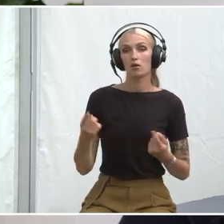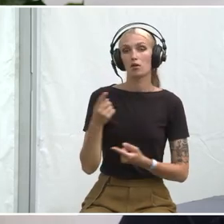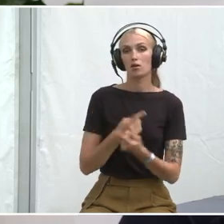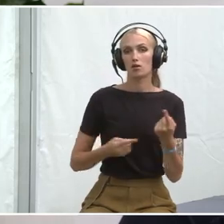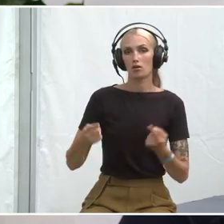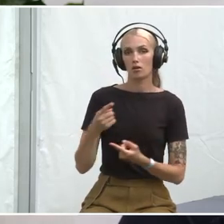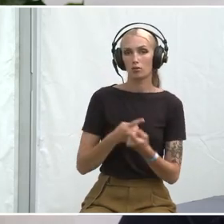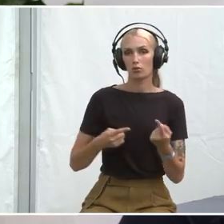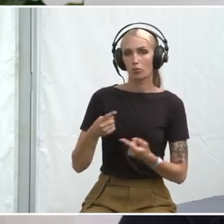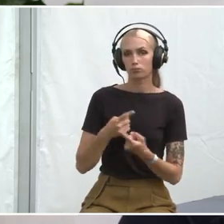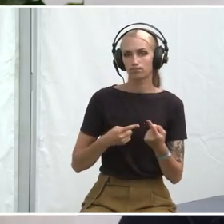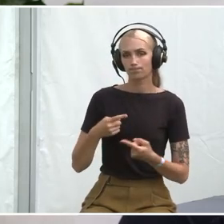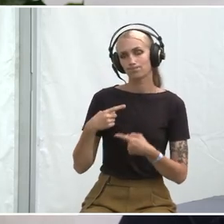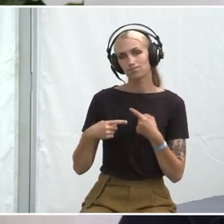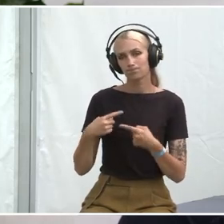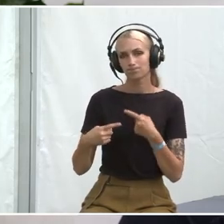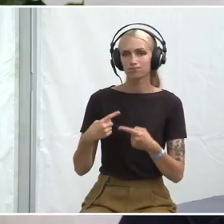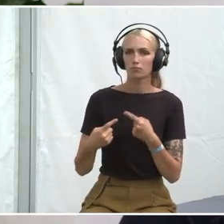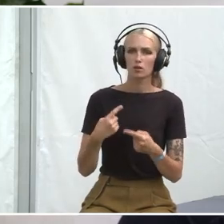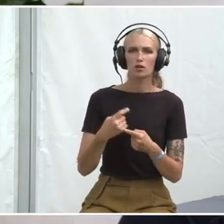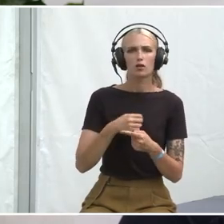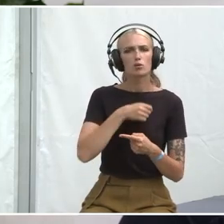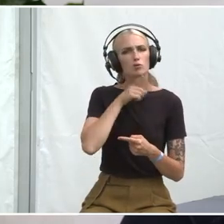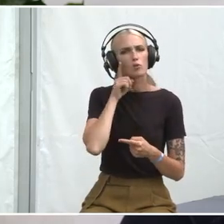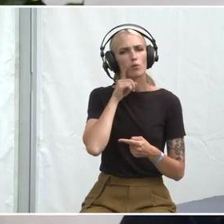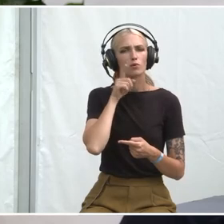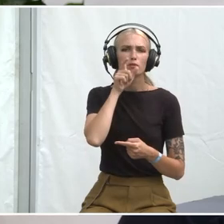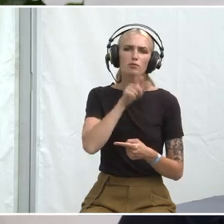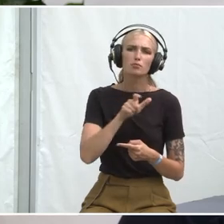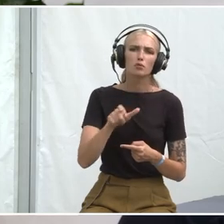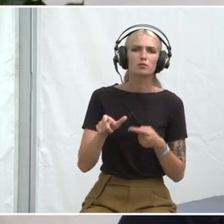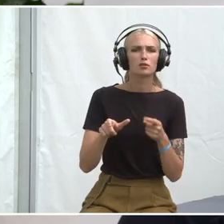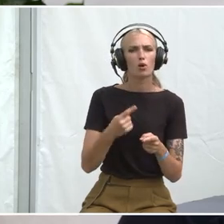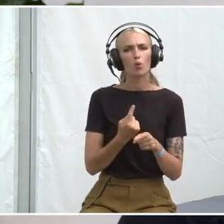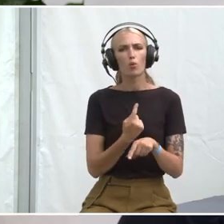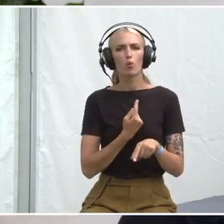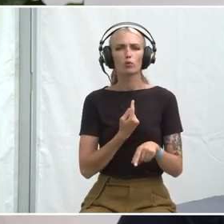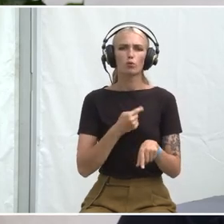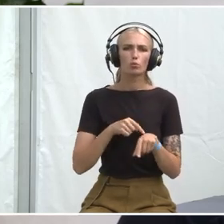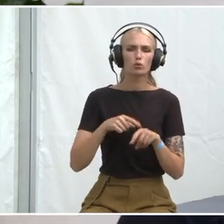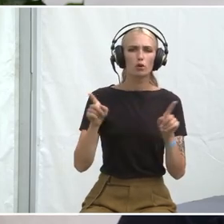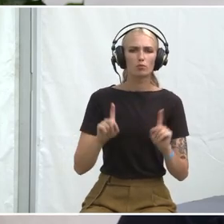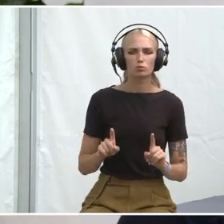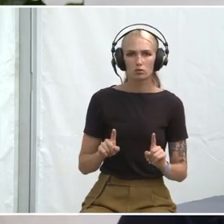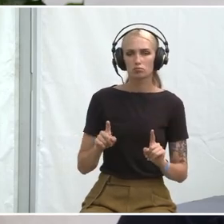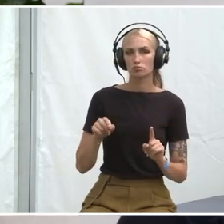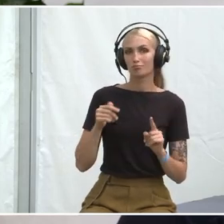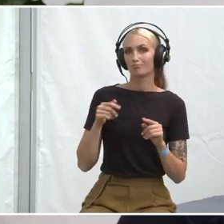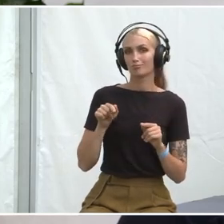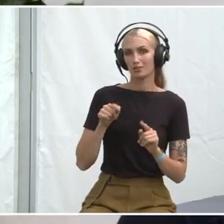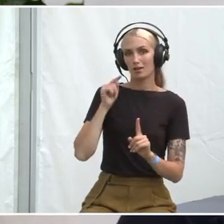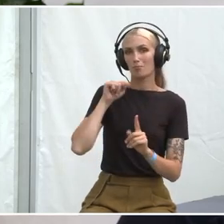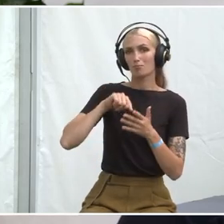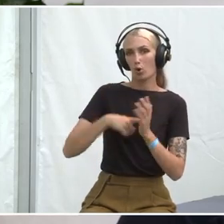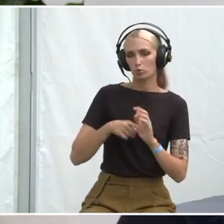of young adult loneliness and broader around mental health, here in Beide, we have a really competent panel